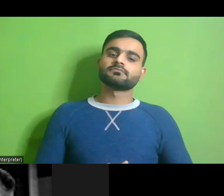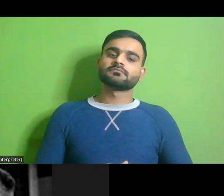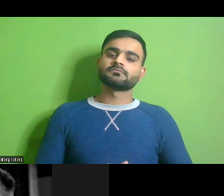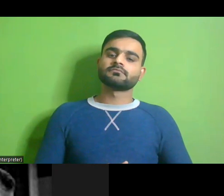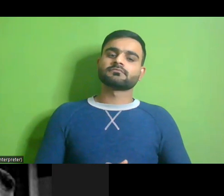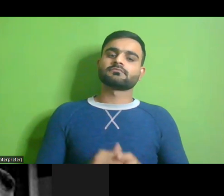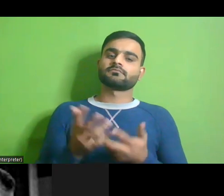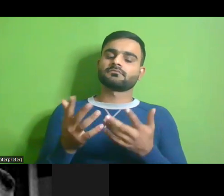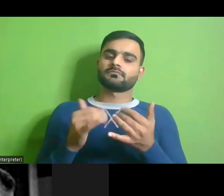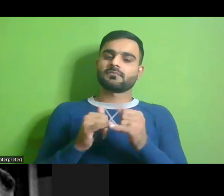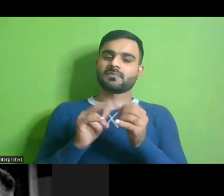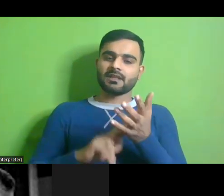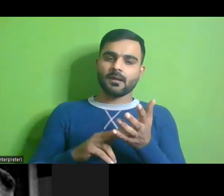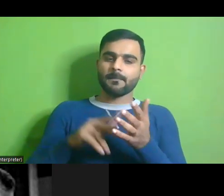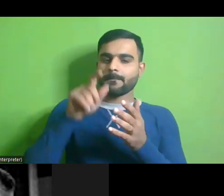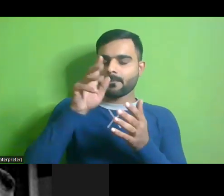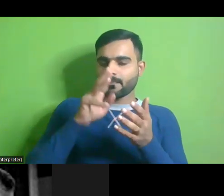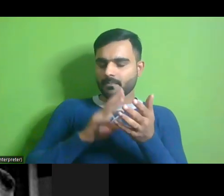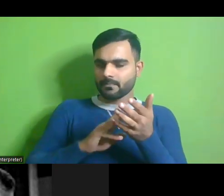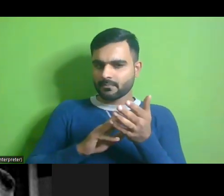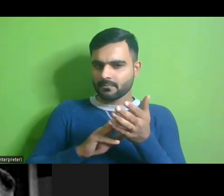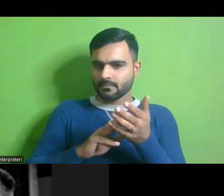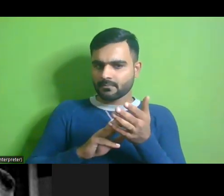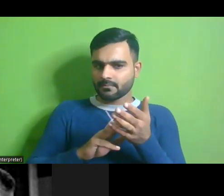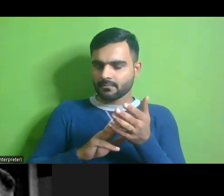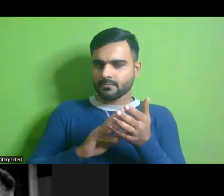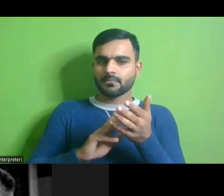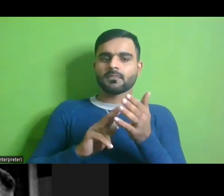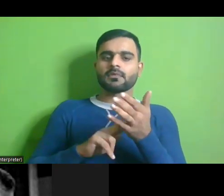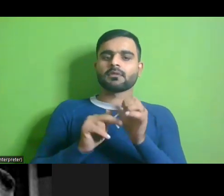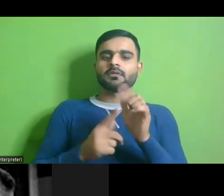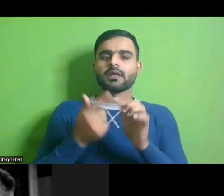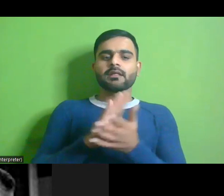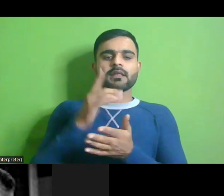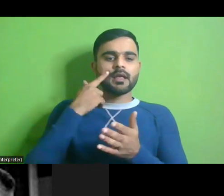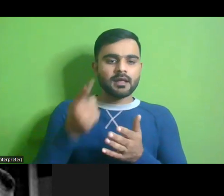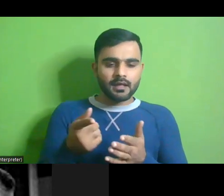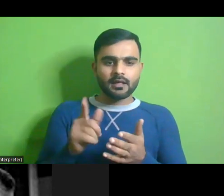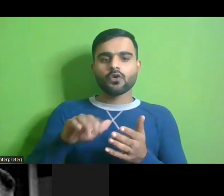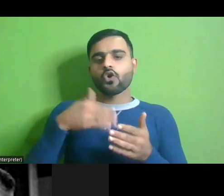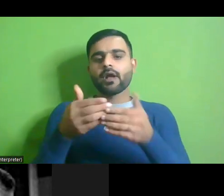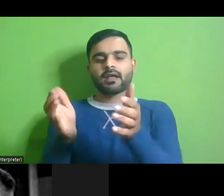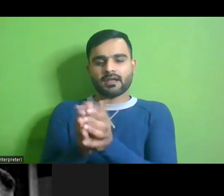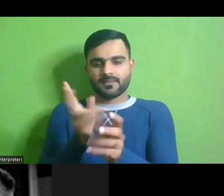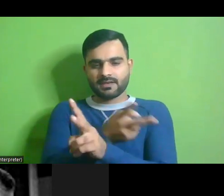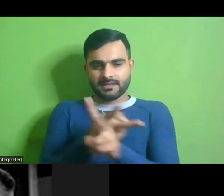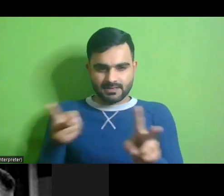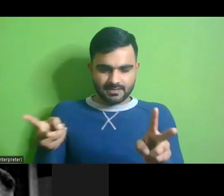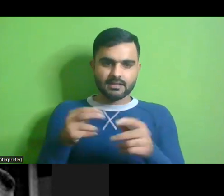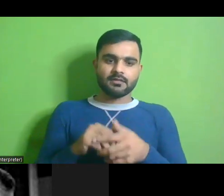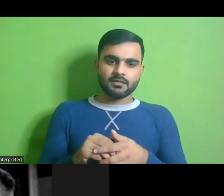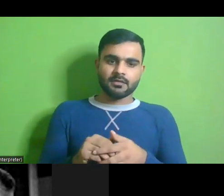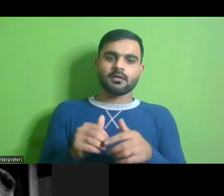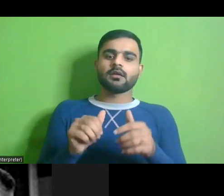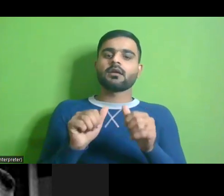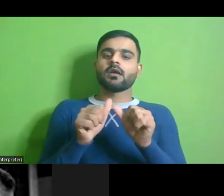sand bushmen of Namibia, the Hadza of Tanzania, or, indigenous communities in lowland